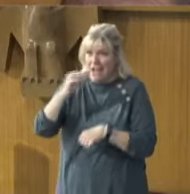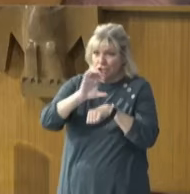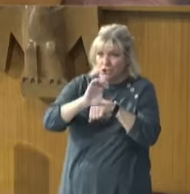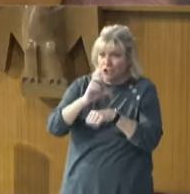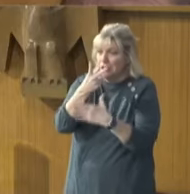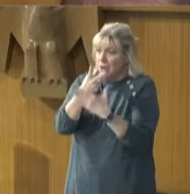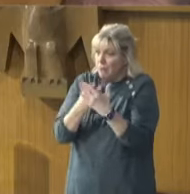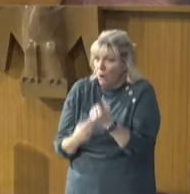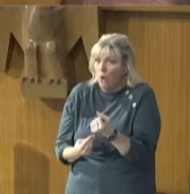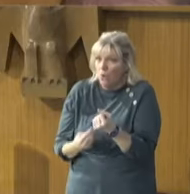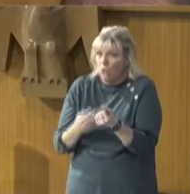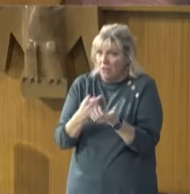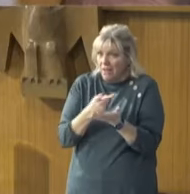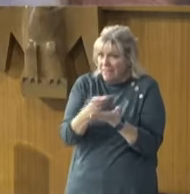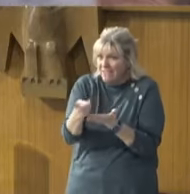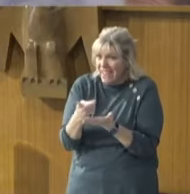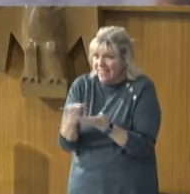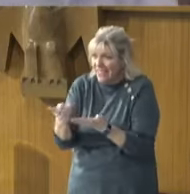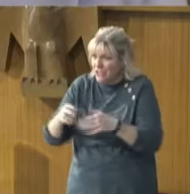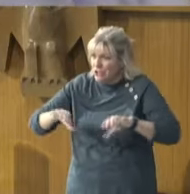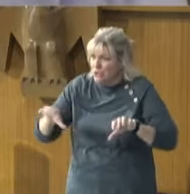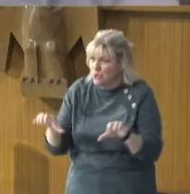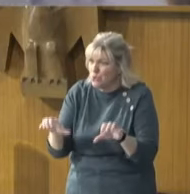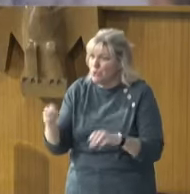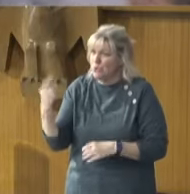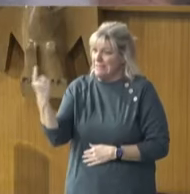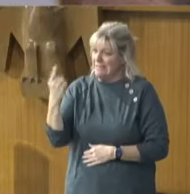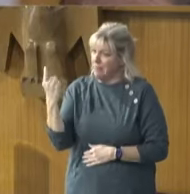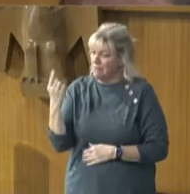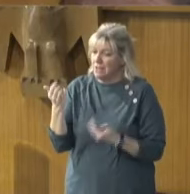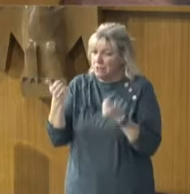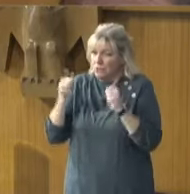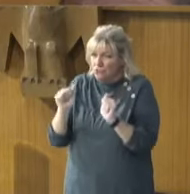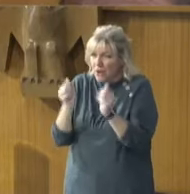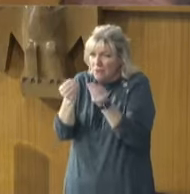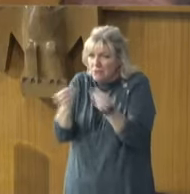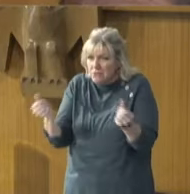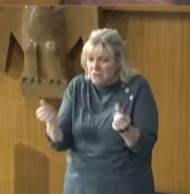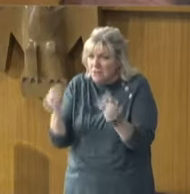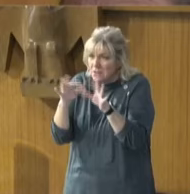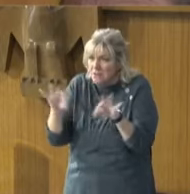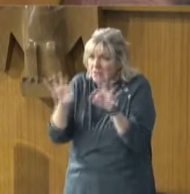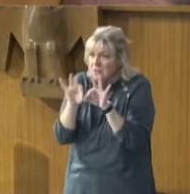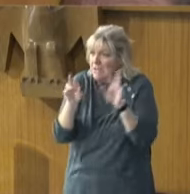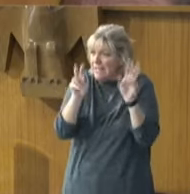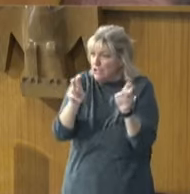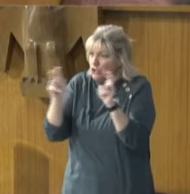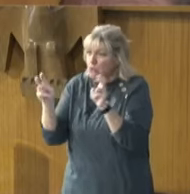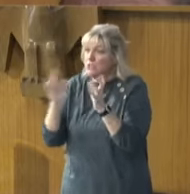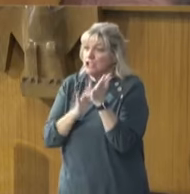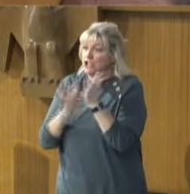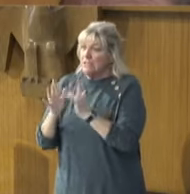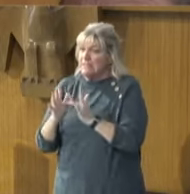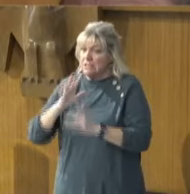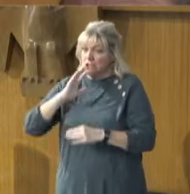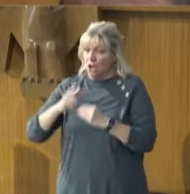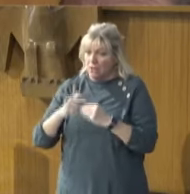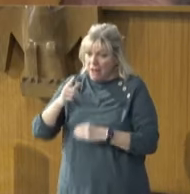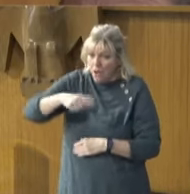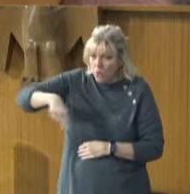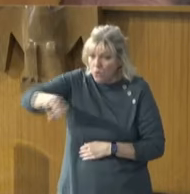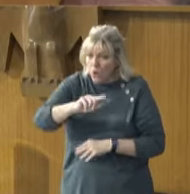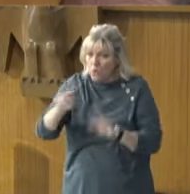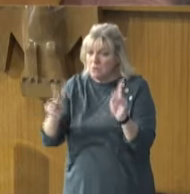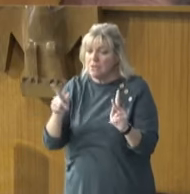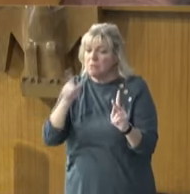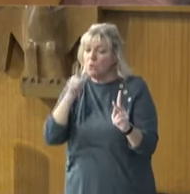failing to do everything in their power to address critical issues that affect people Jesus referred to as the least